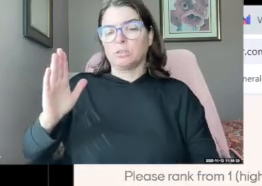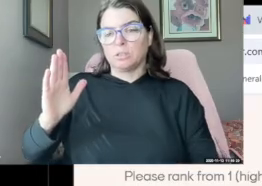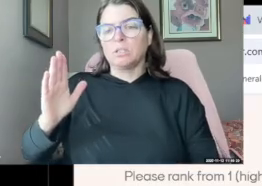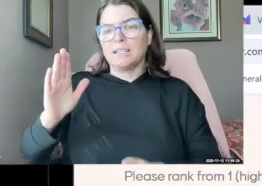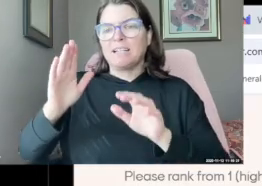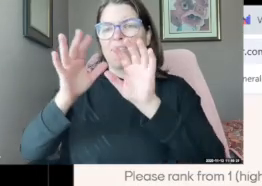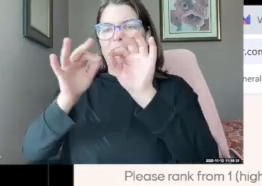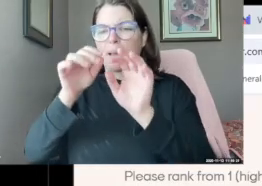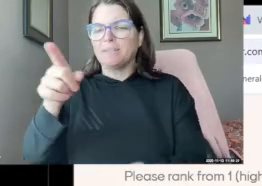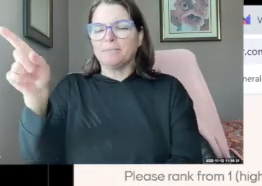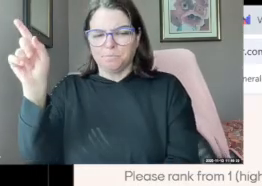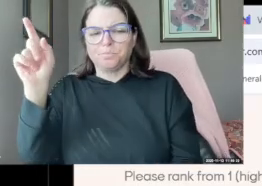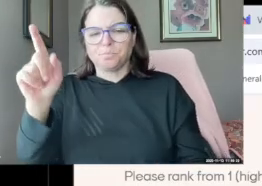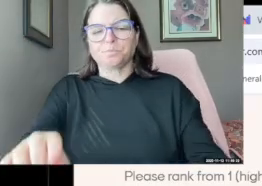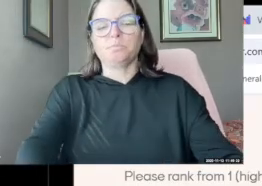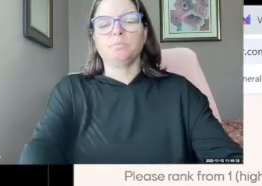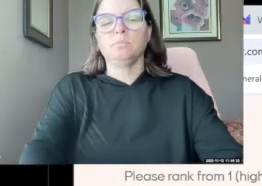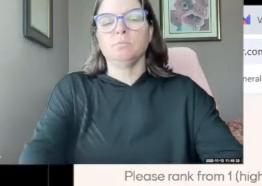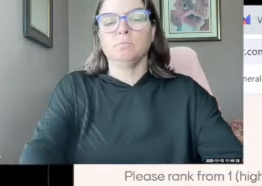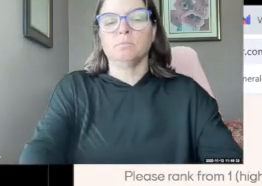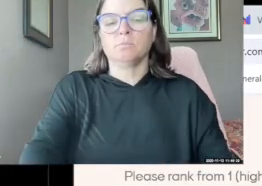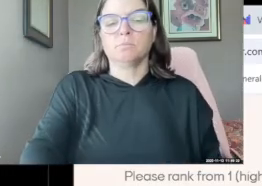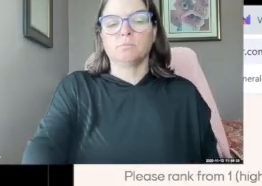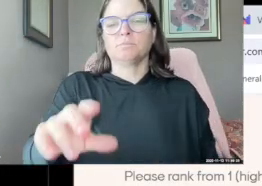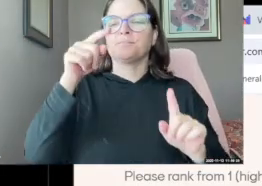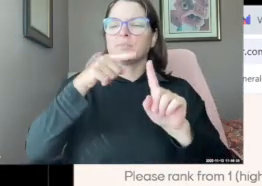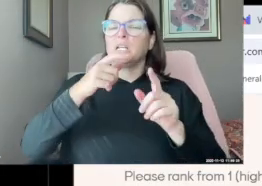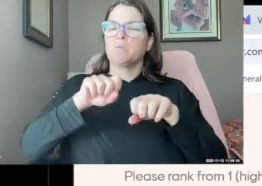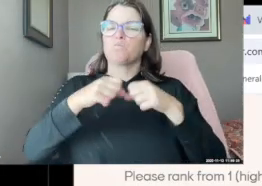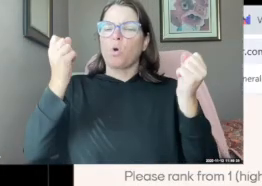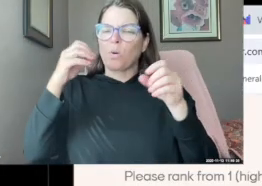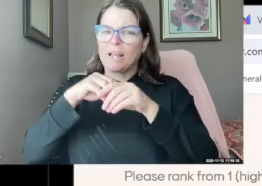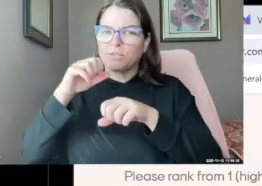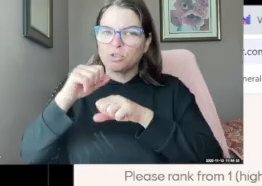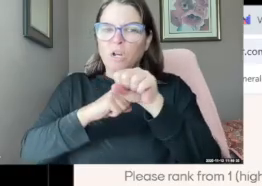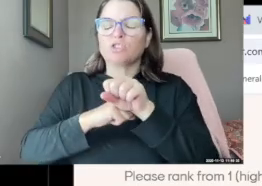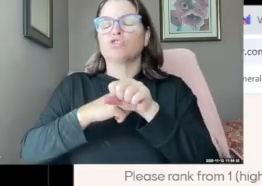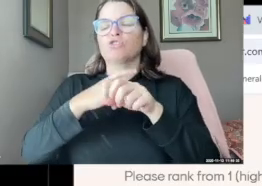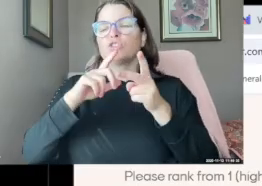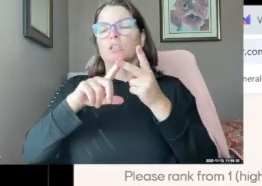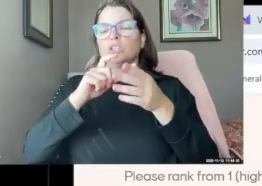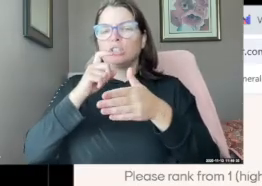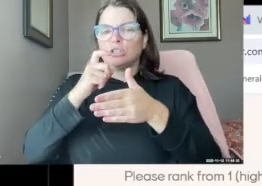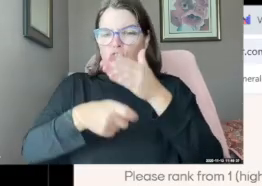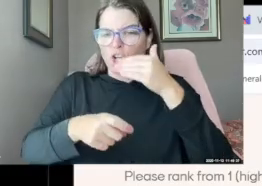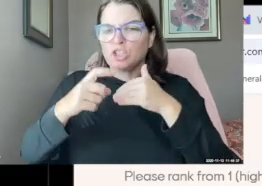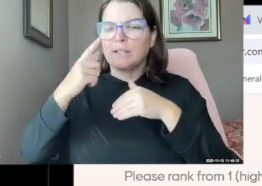mobility. Some of the things that were addressed earlier by presenters, commenters